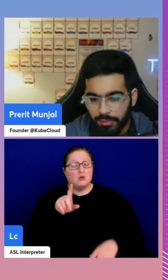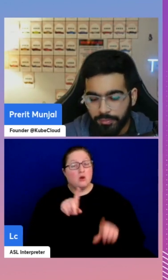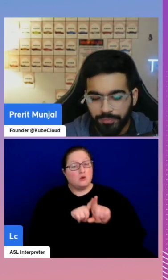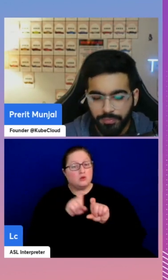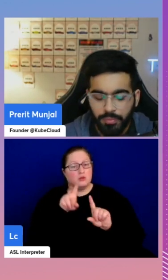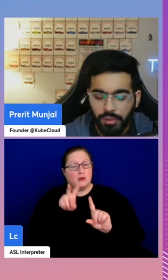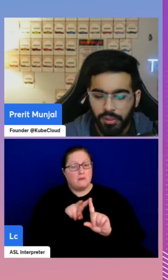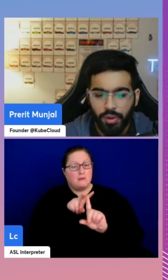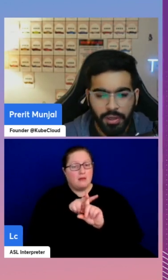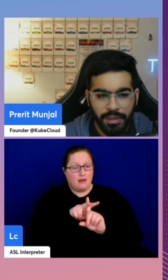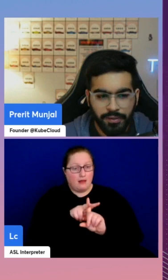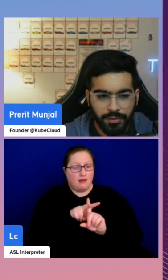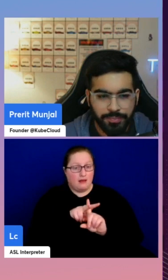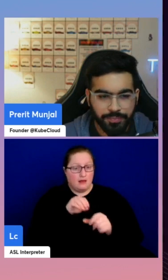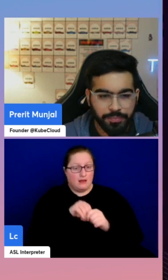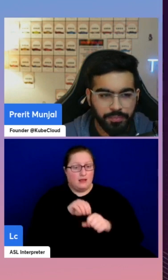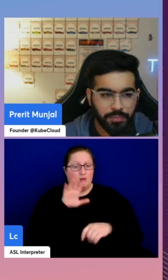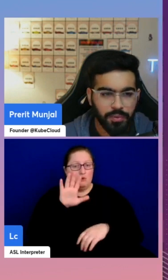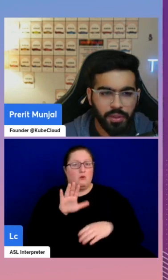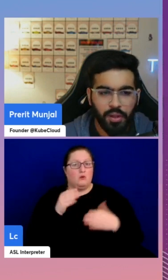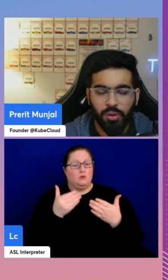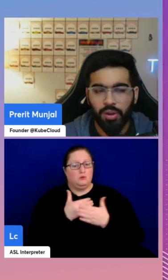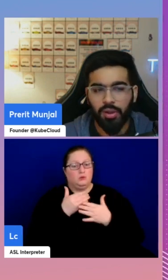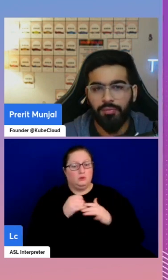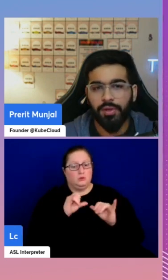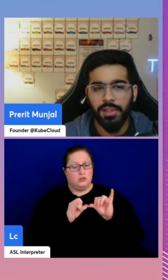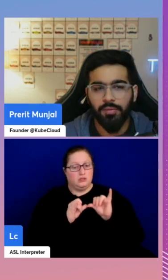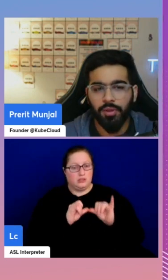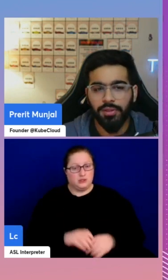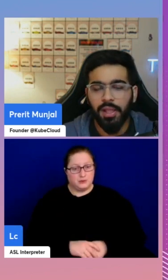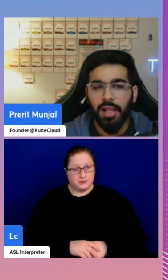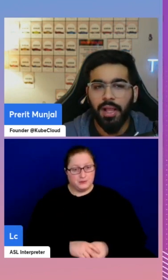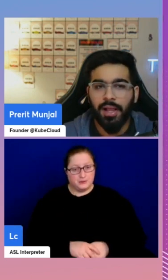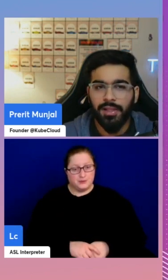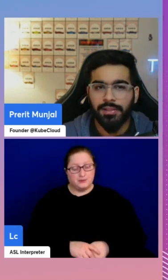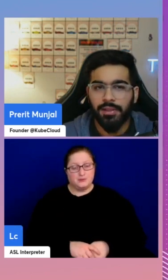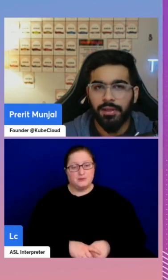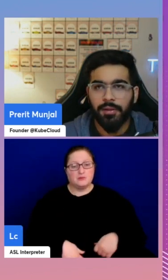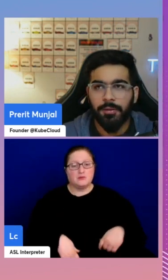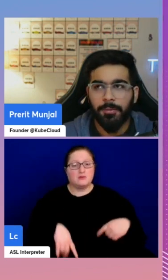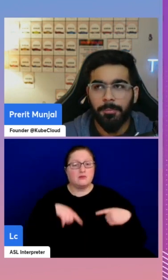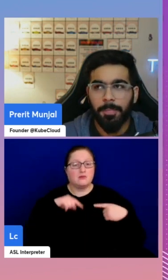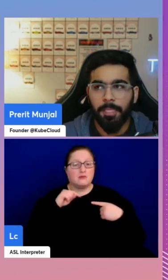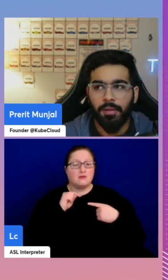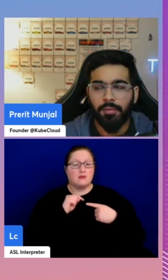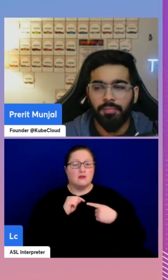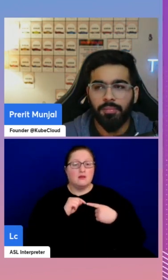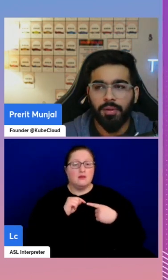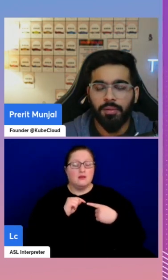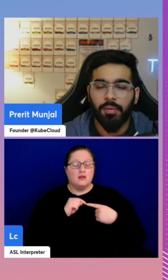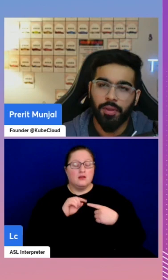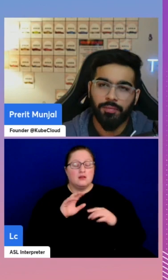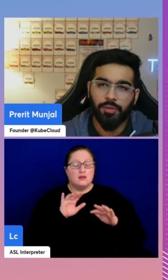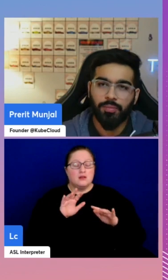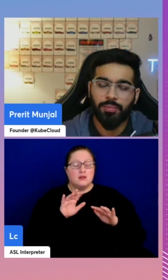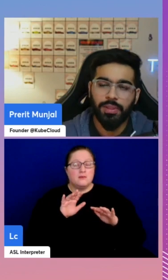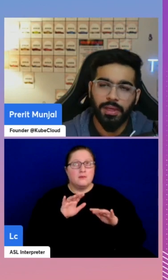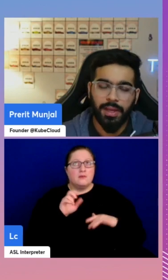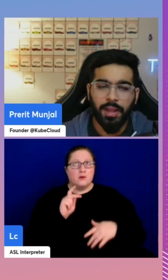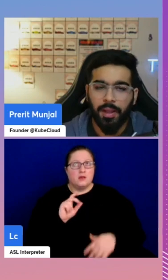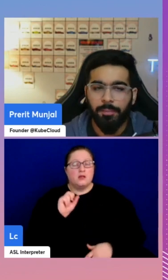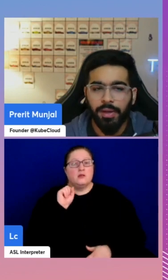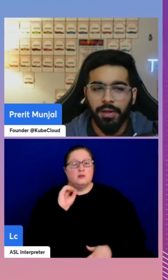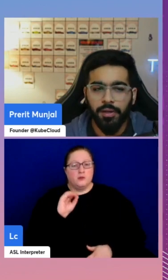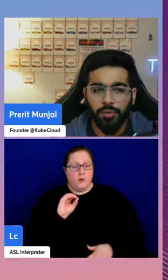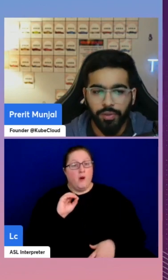this thing in your architecture. Now, first thing was, as uh, okay, so